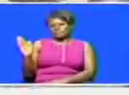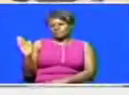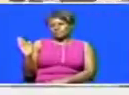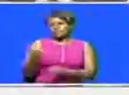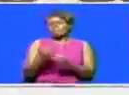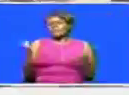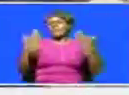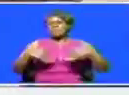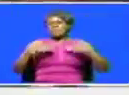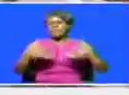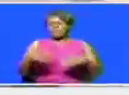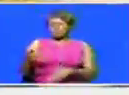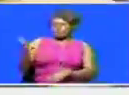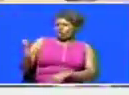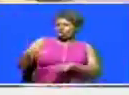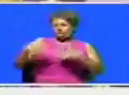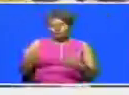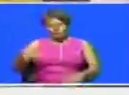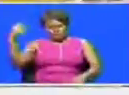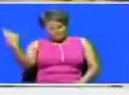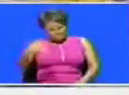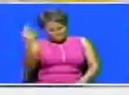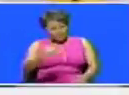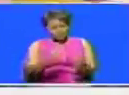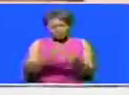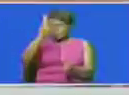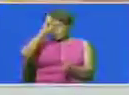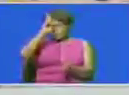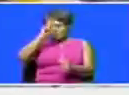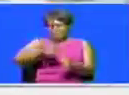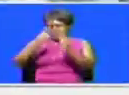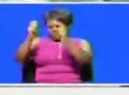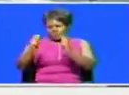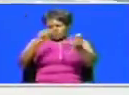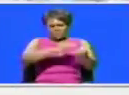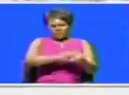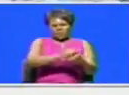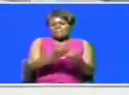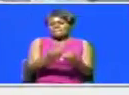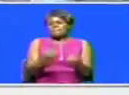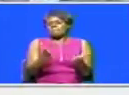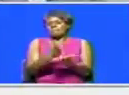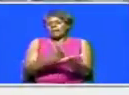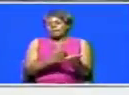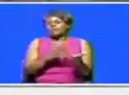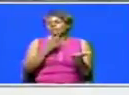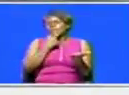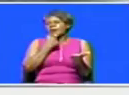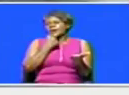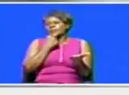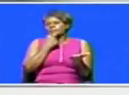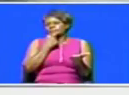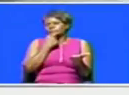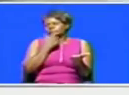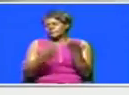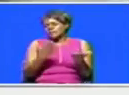Several people were either shot or clobbered by police as they protested on Friday in several parts of Nyanza. And of course, the number